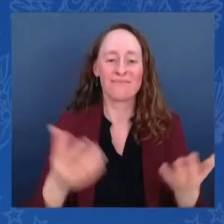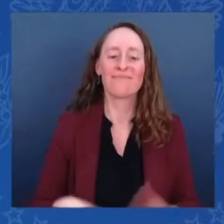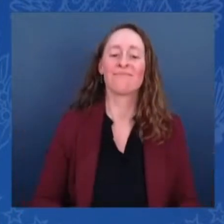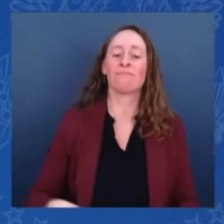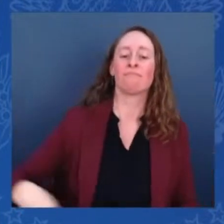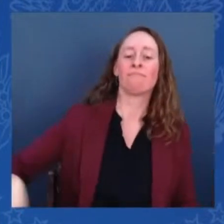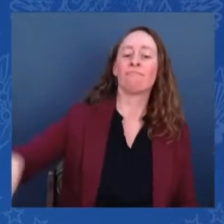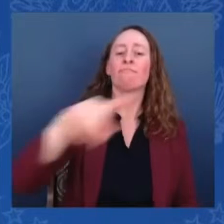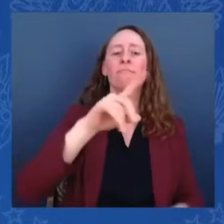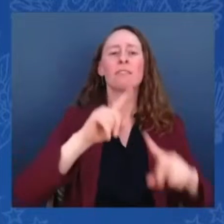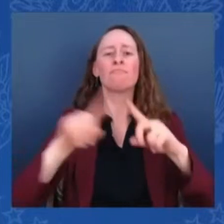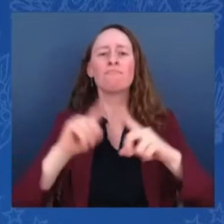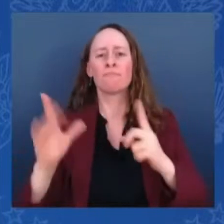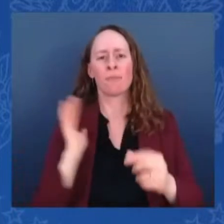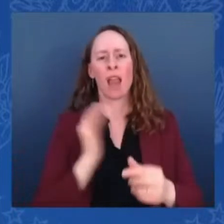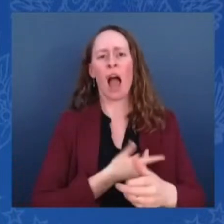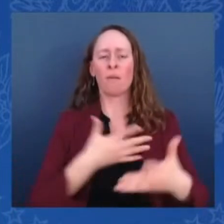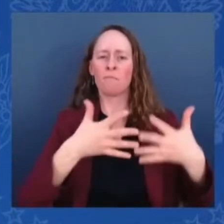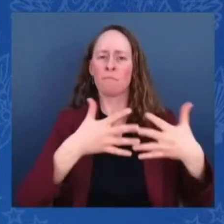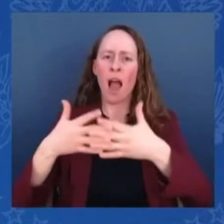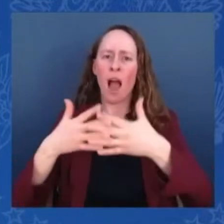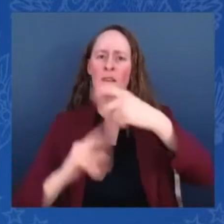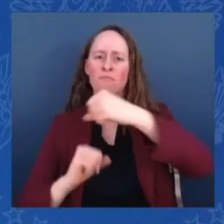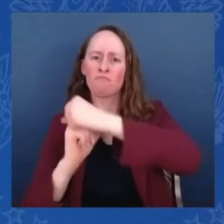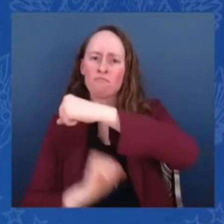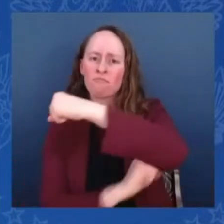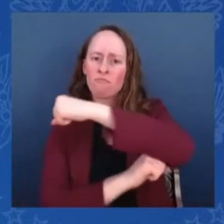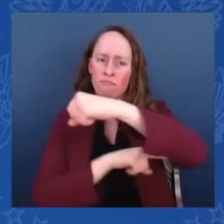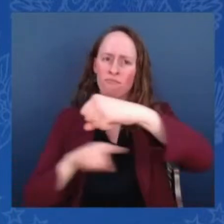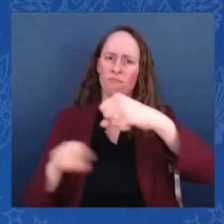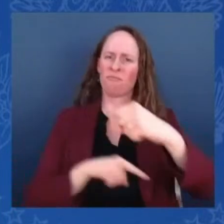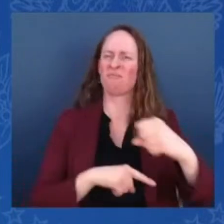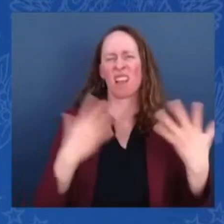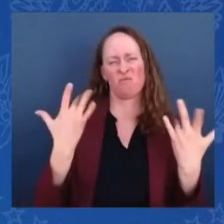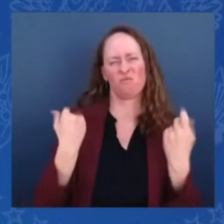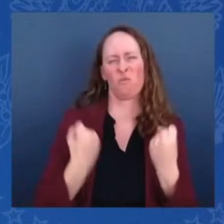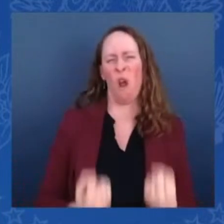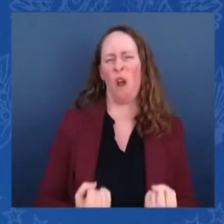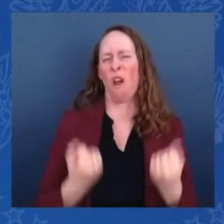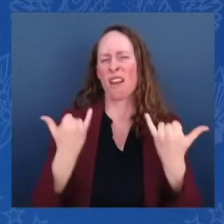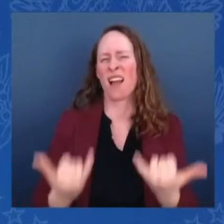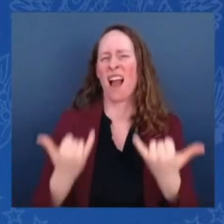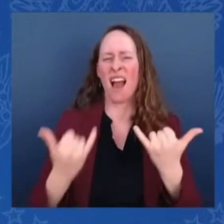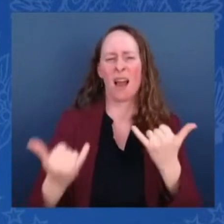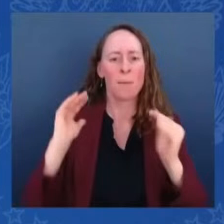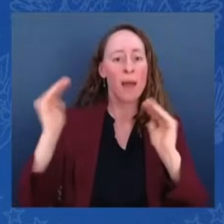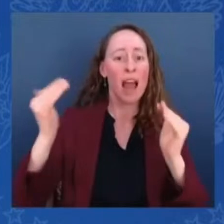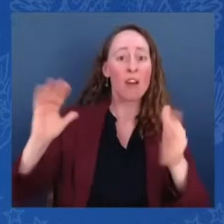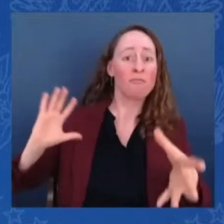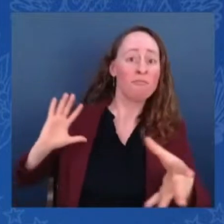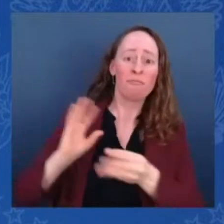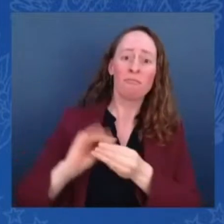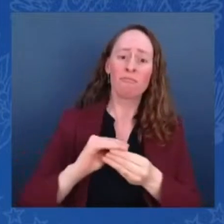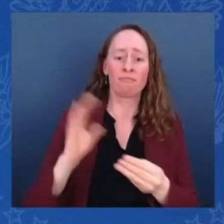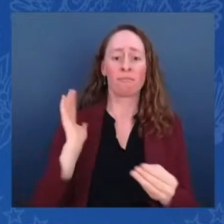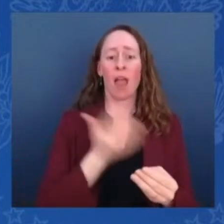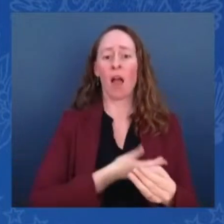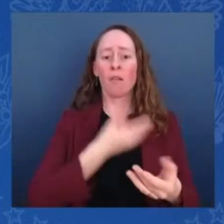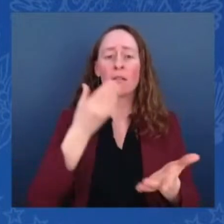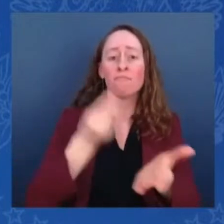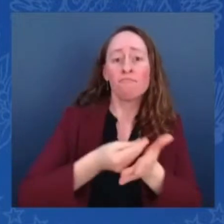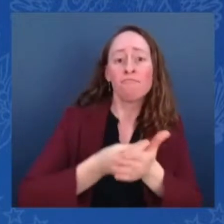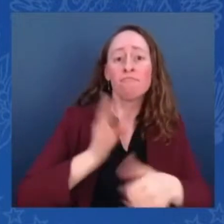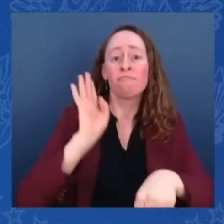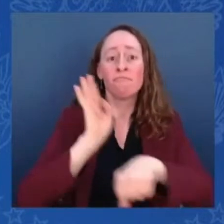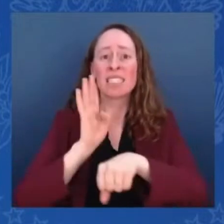are far stronger than we were when we took office. Our economy is booming, although there's more work to do.